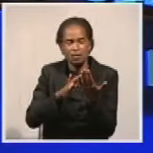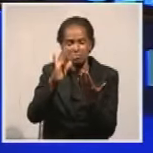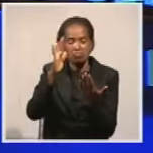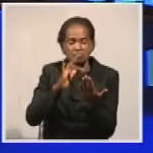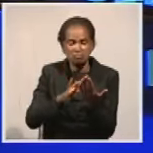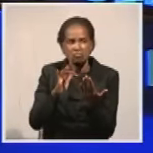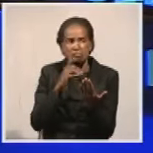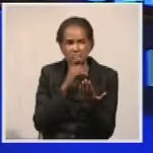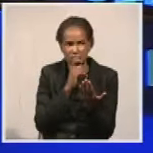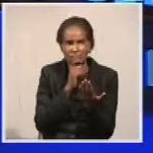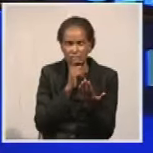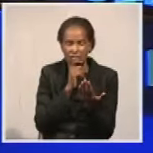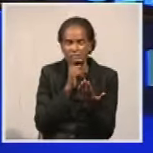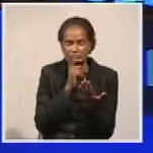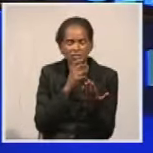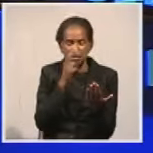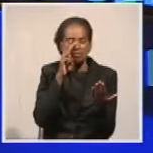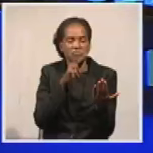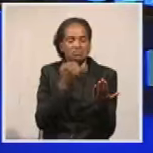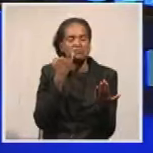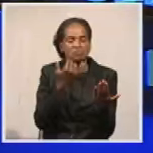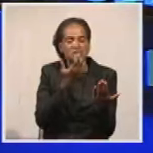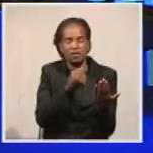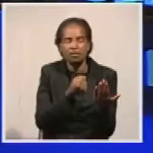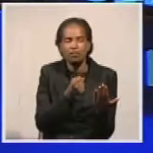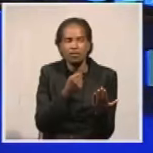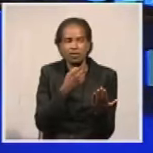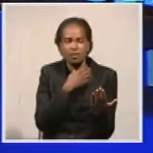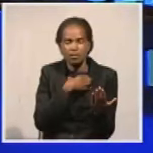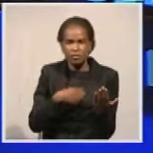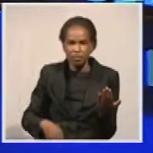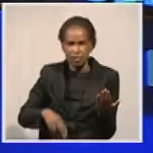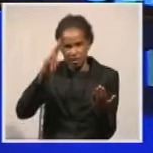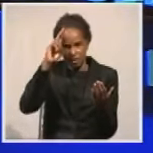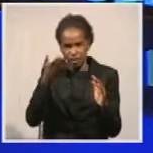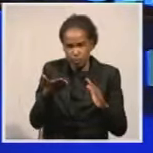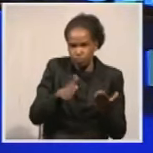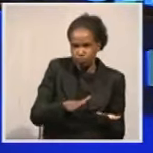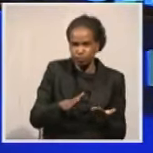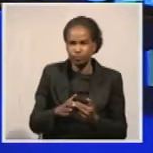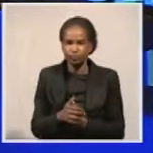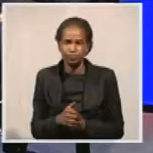that cleared my mind that Comrade Hage was gone.